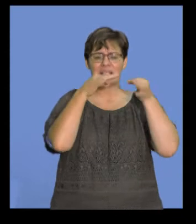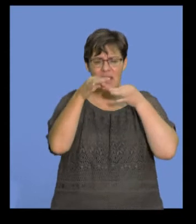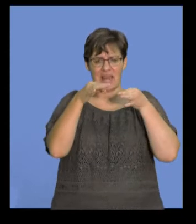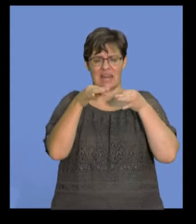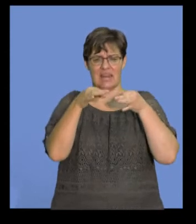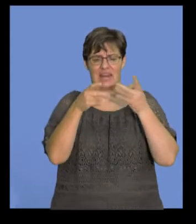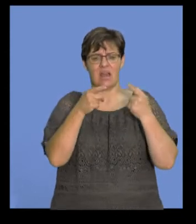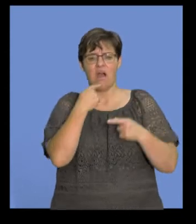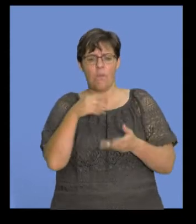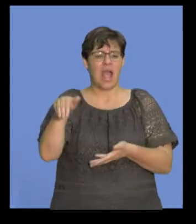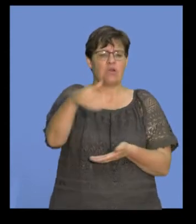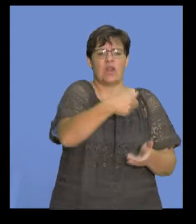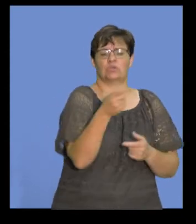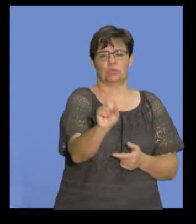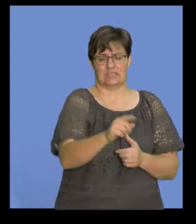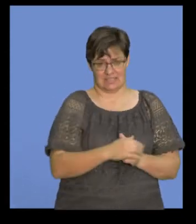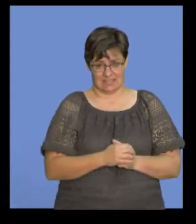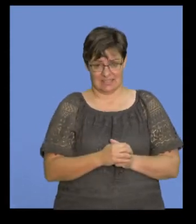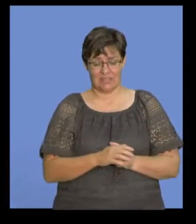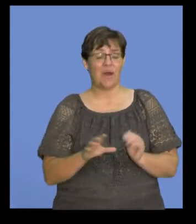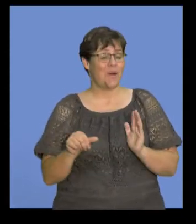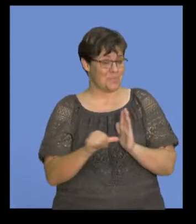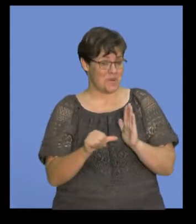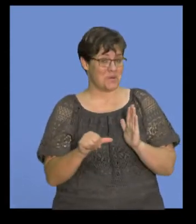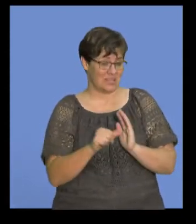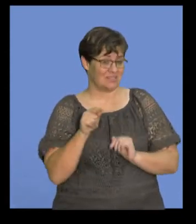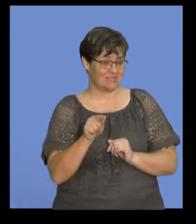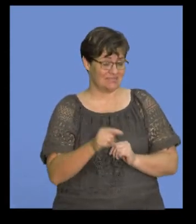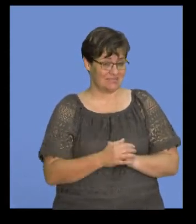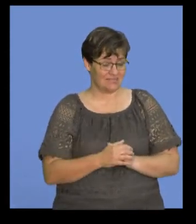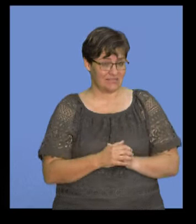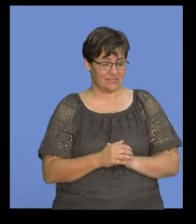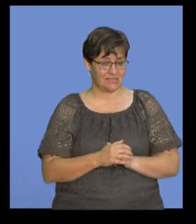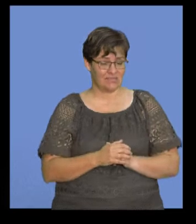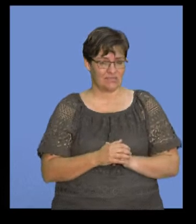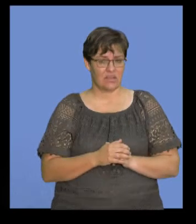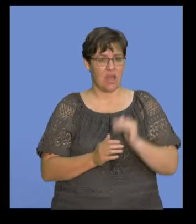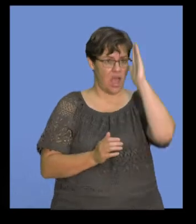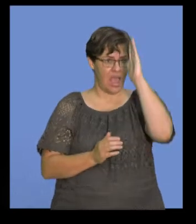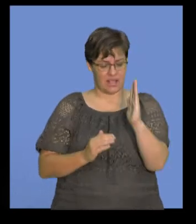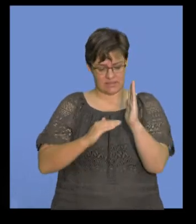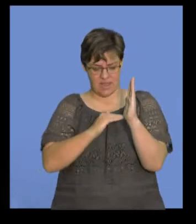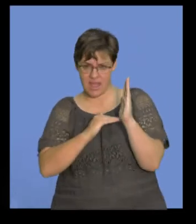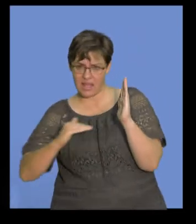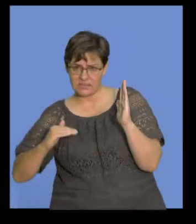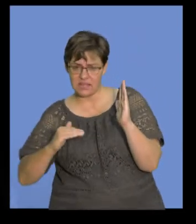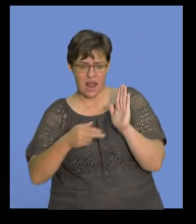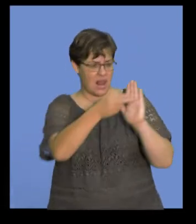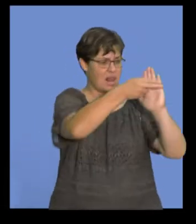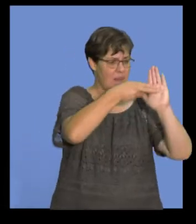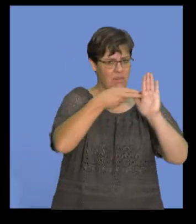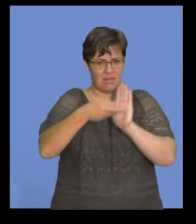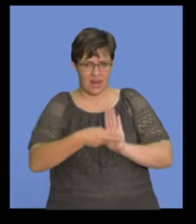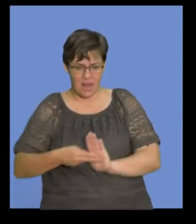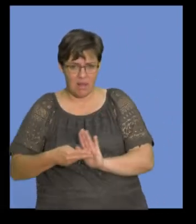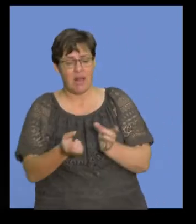the experiment or around what has been collected. So that's important information. Check the axes. The axes